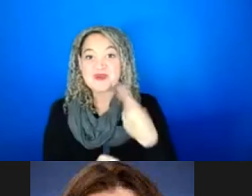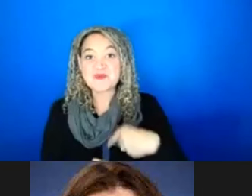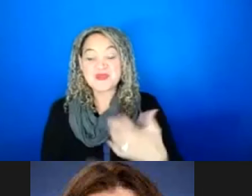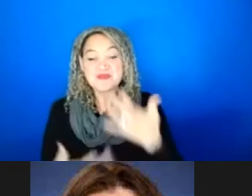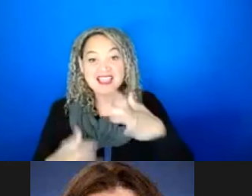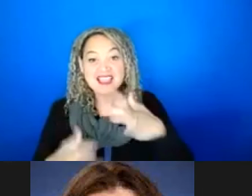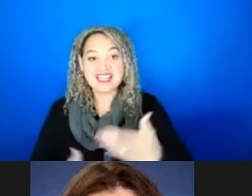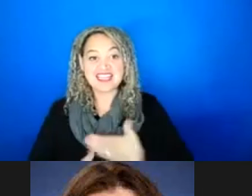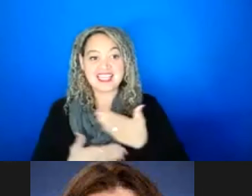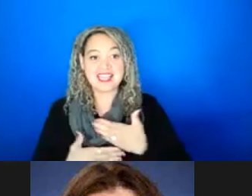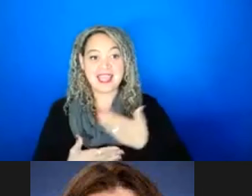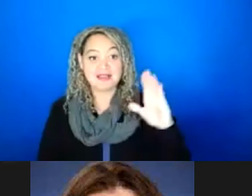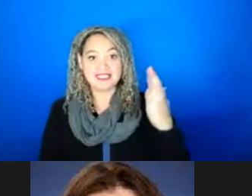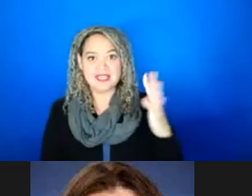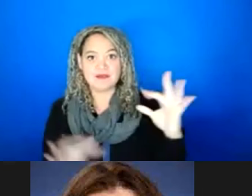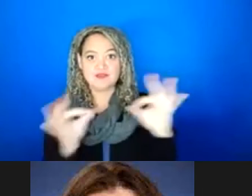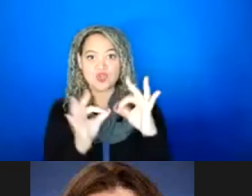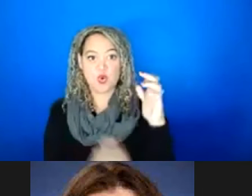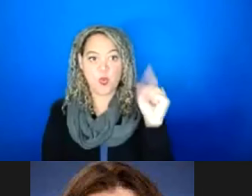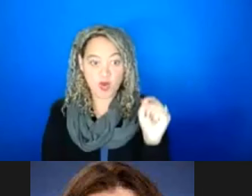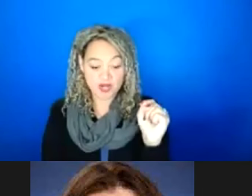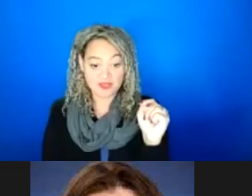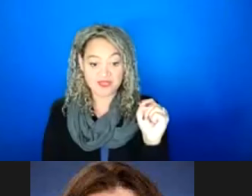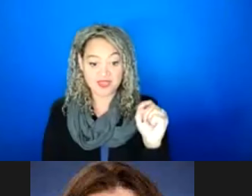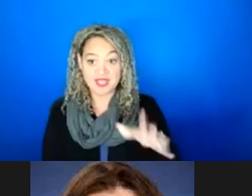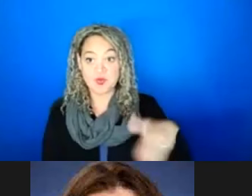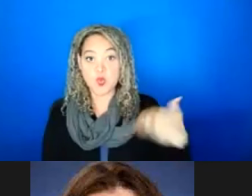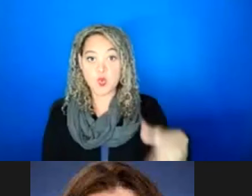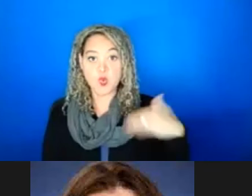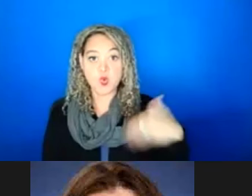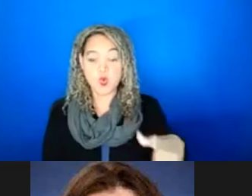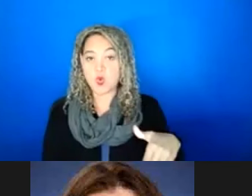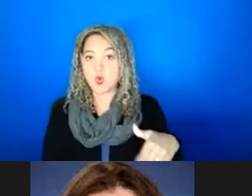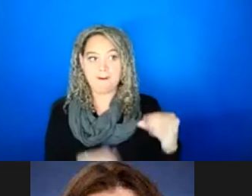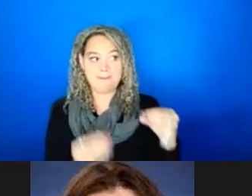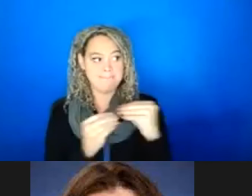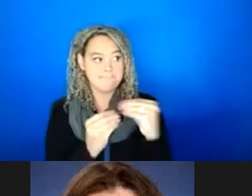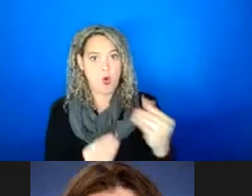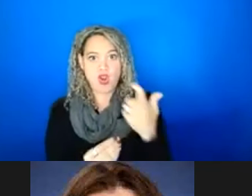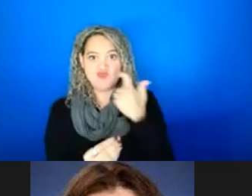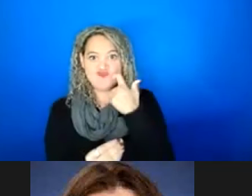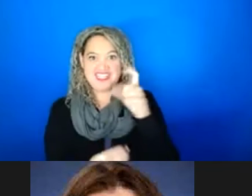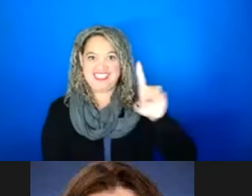seems like it was worth the wait because he had fabulous, fabulous recent data that we saw.